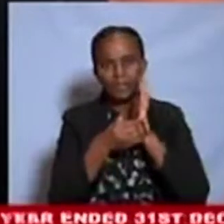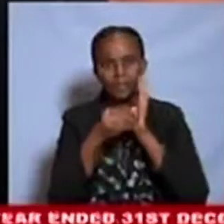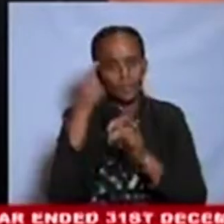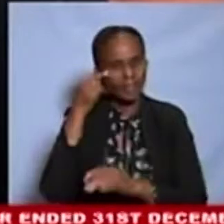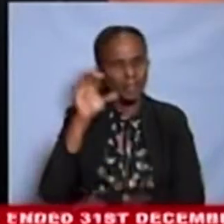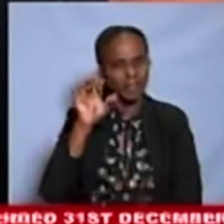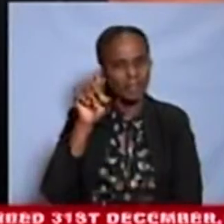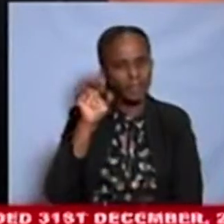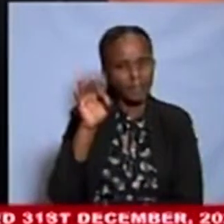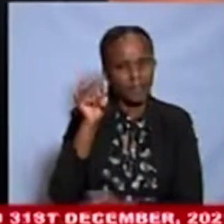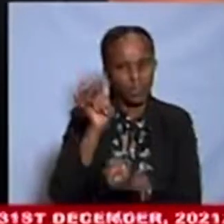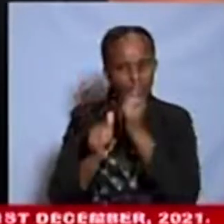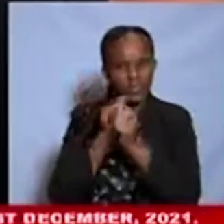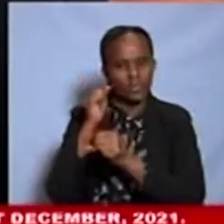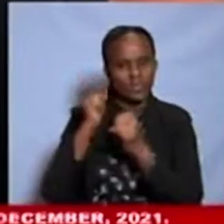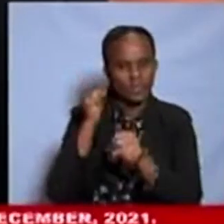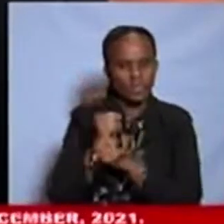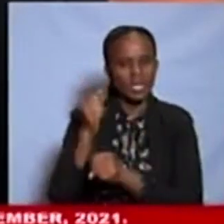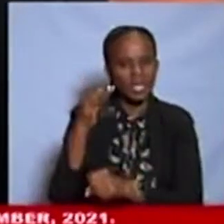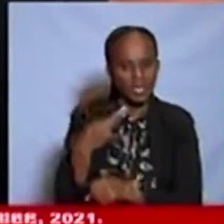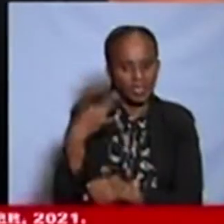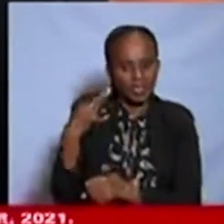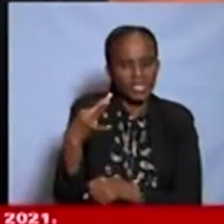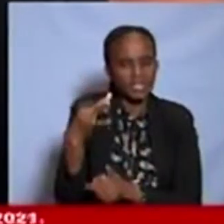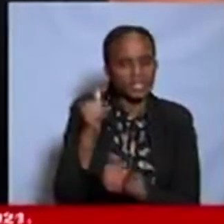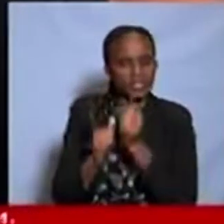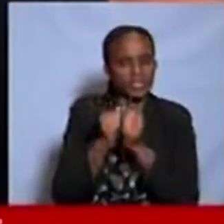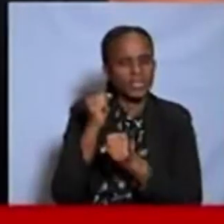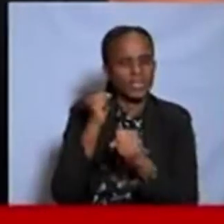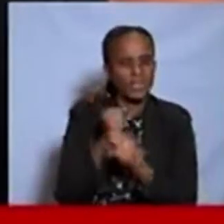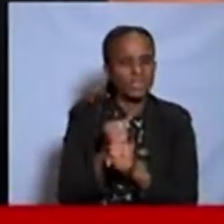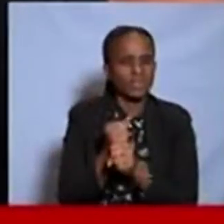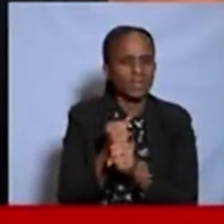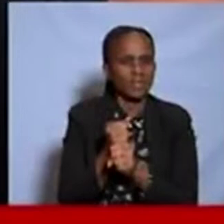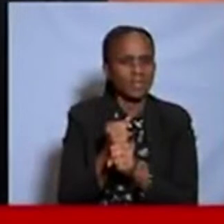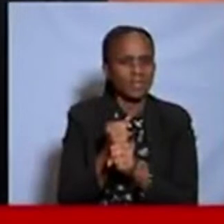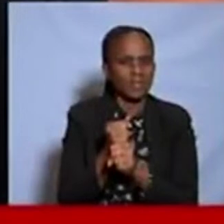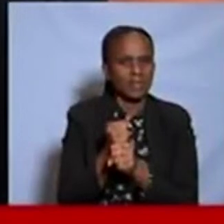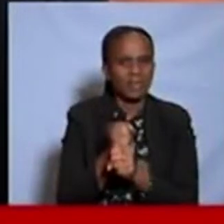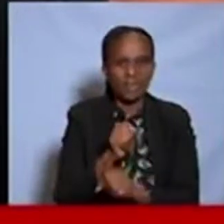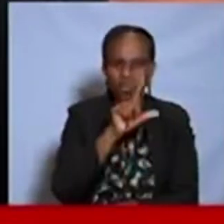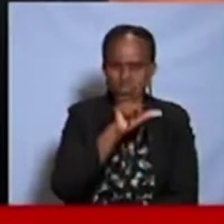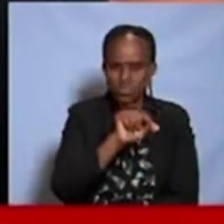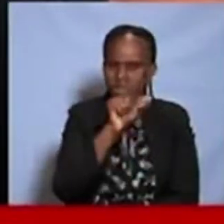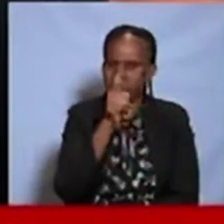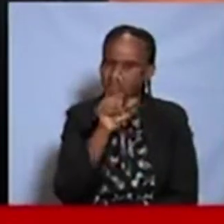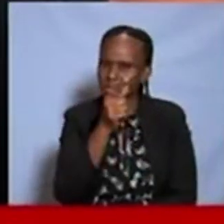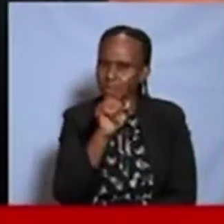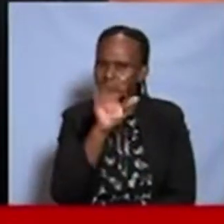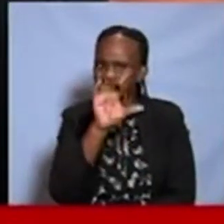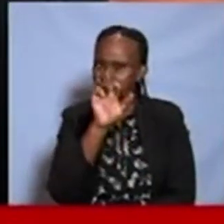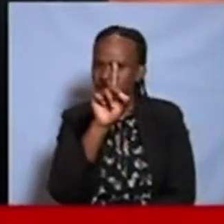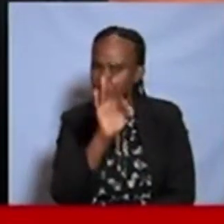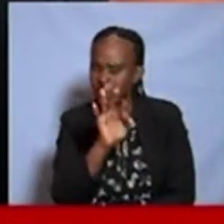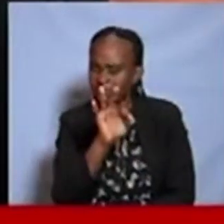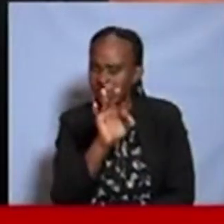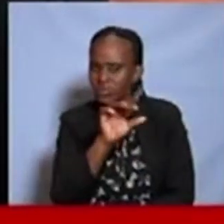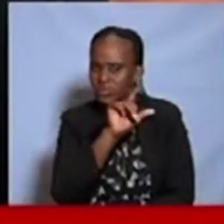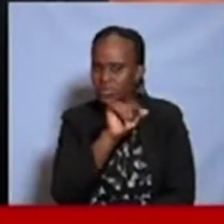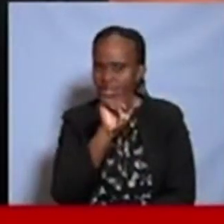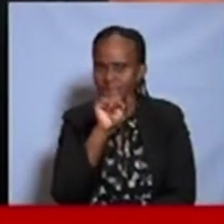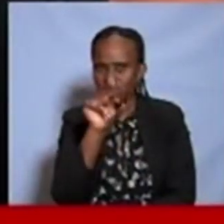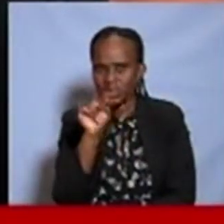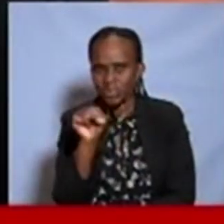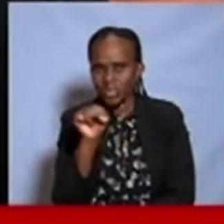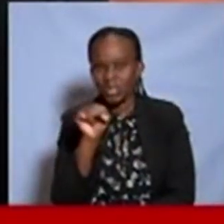year was that application made? Is it 2021 CDF,